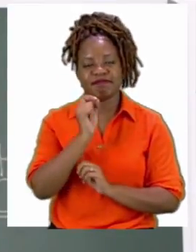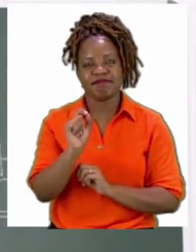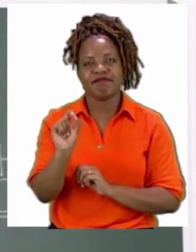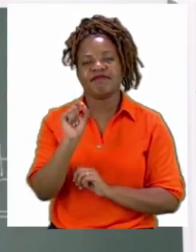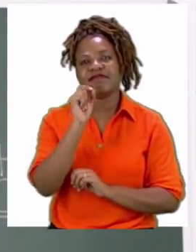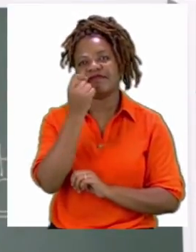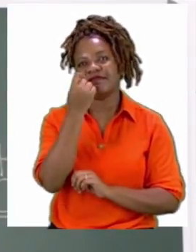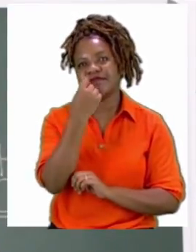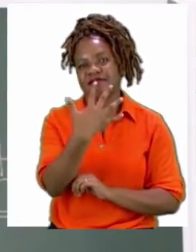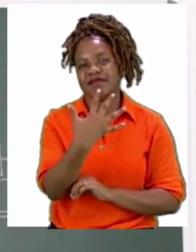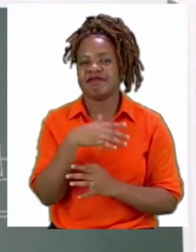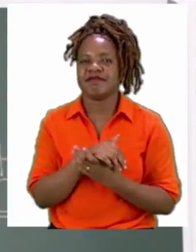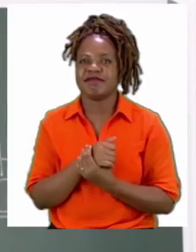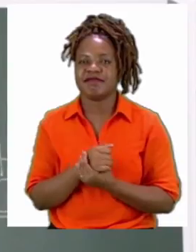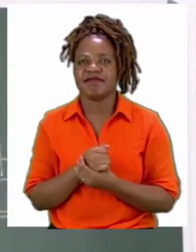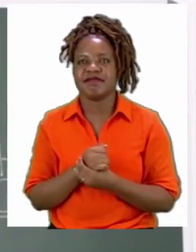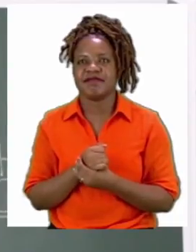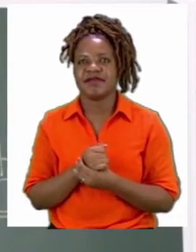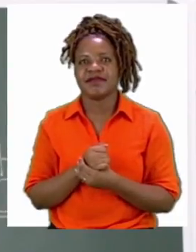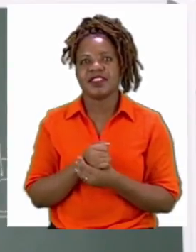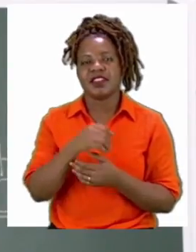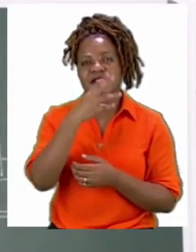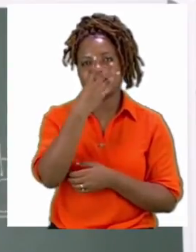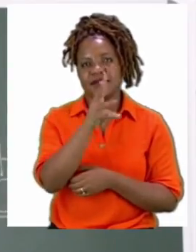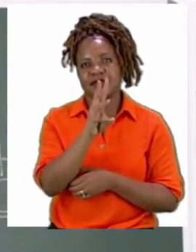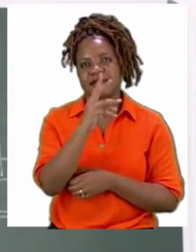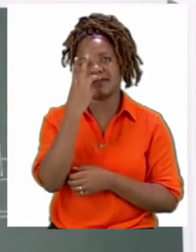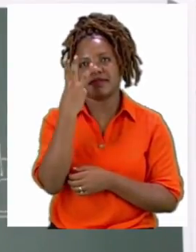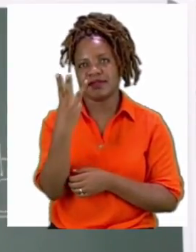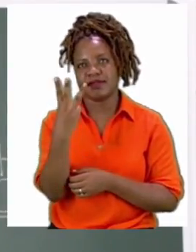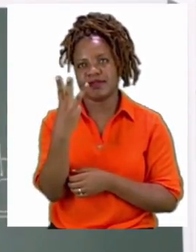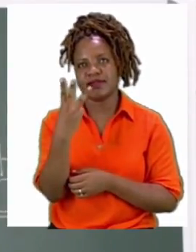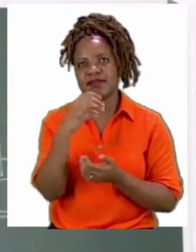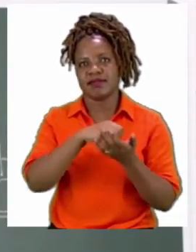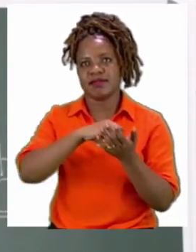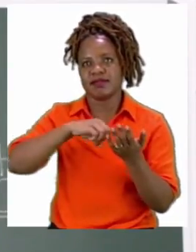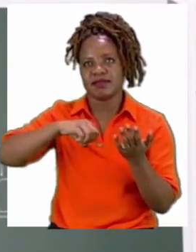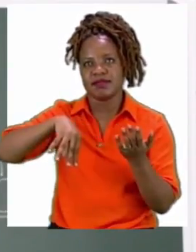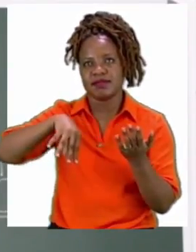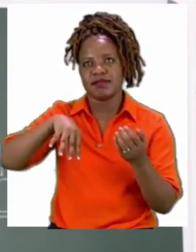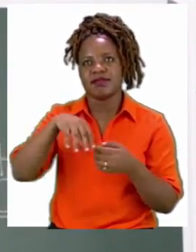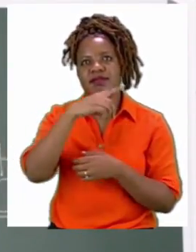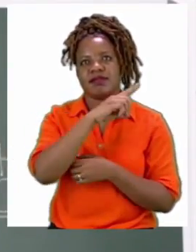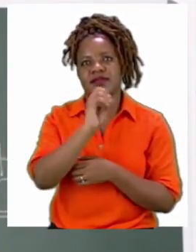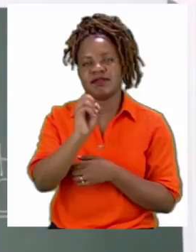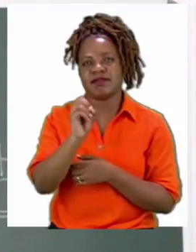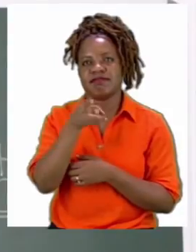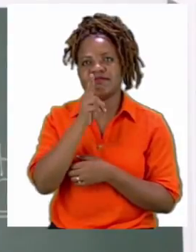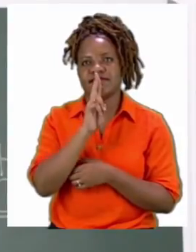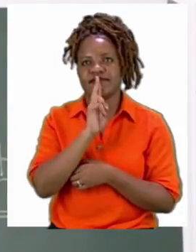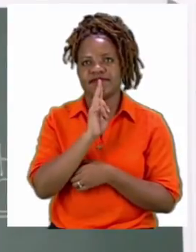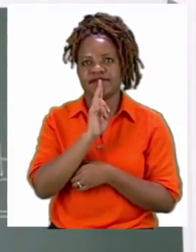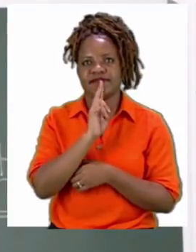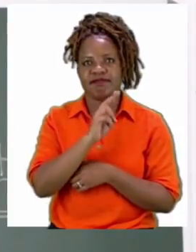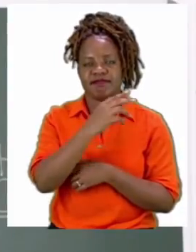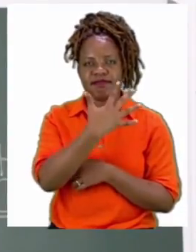is complete. It now says 63 minus 10